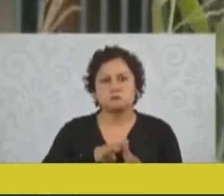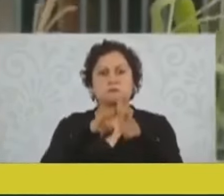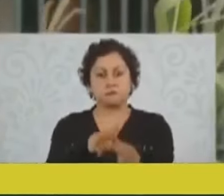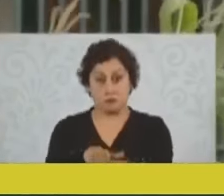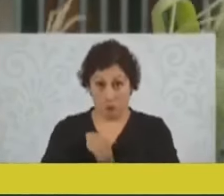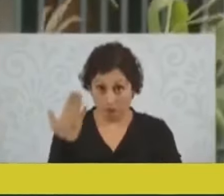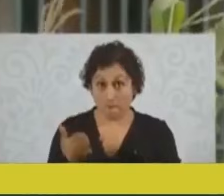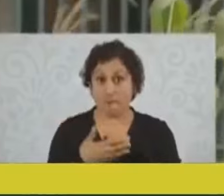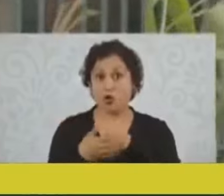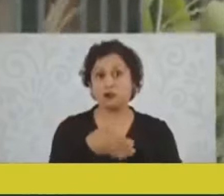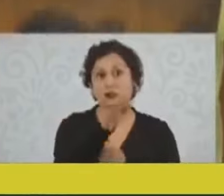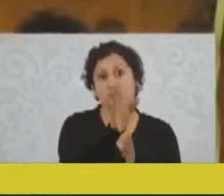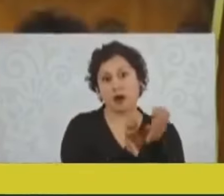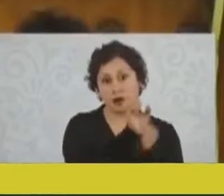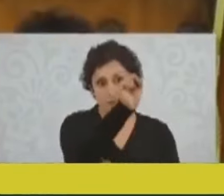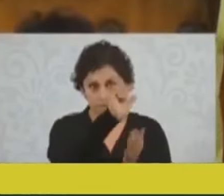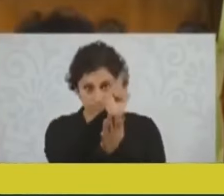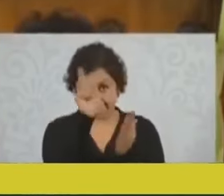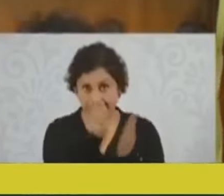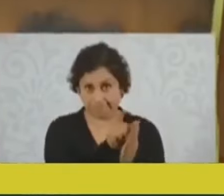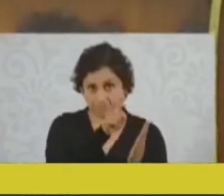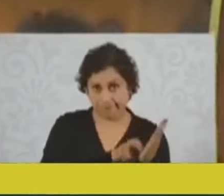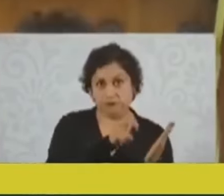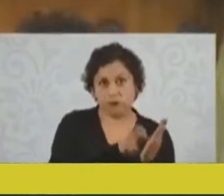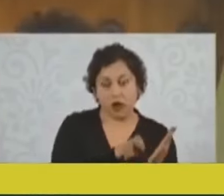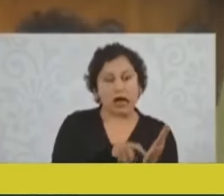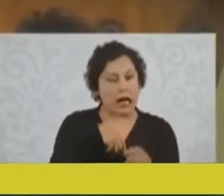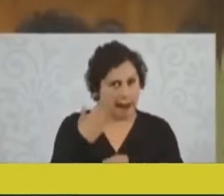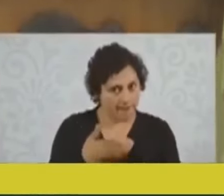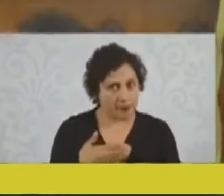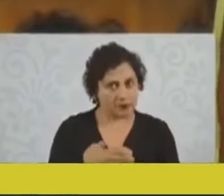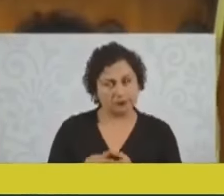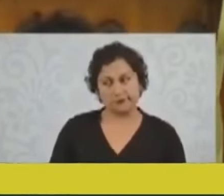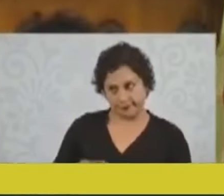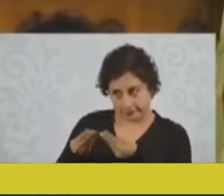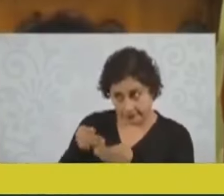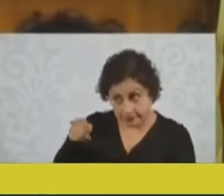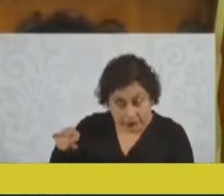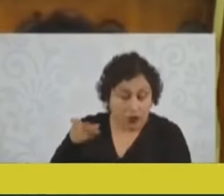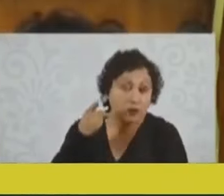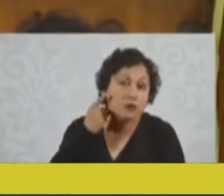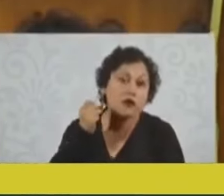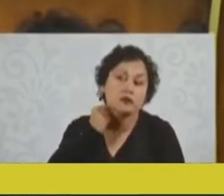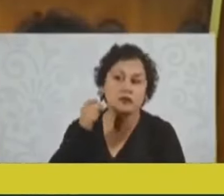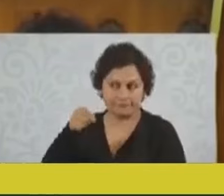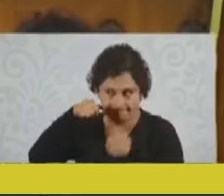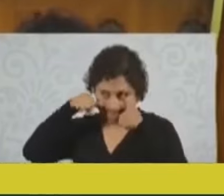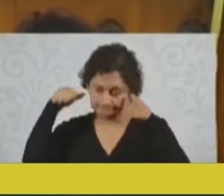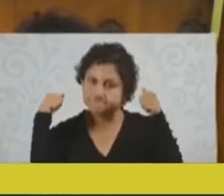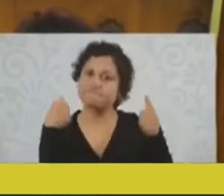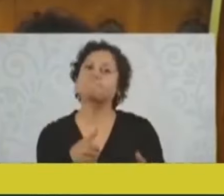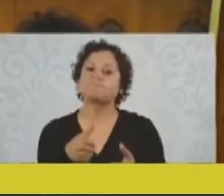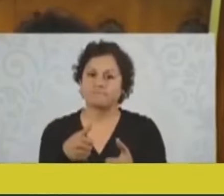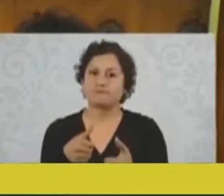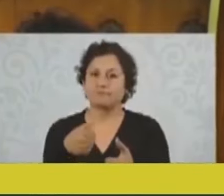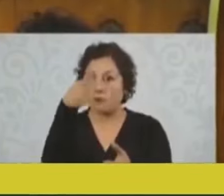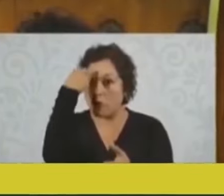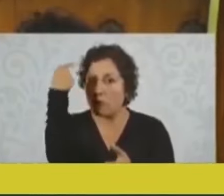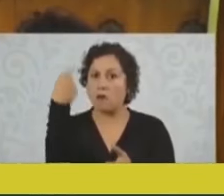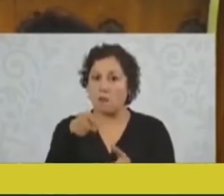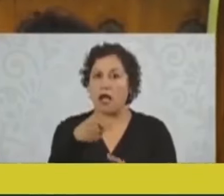privileges. The constitutional reform is about to be approved. We put in charge there to deputies and